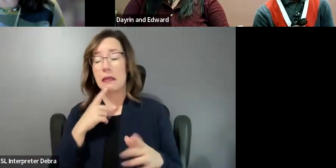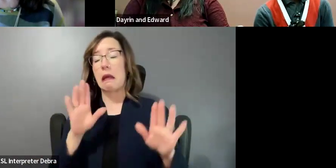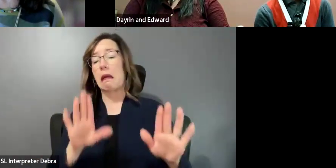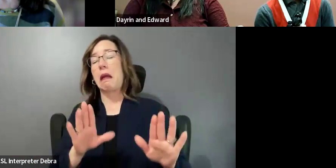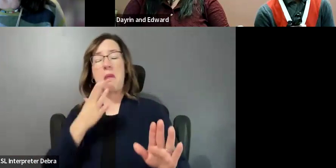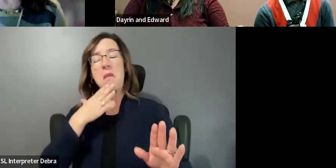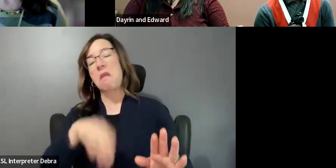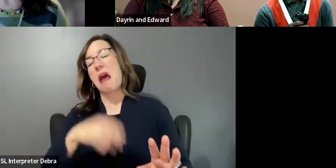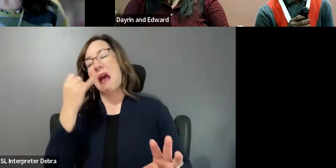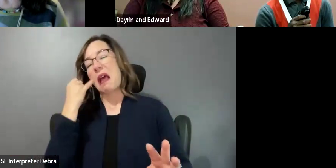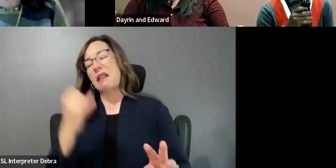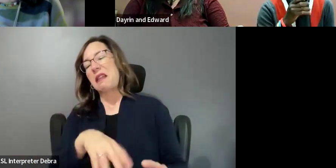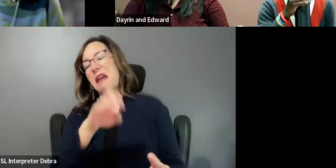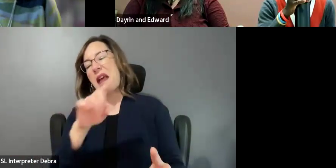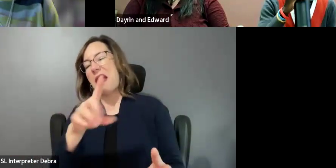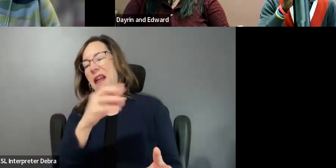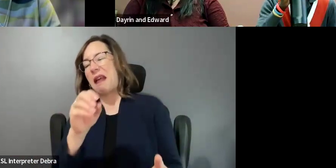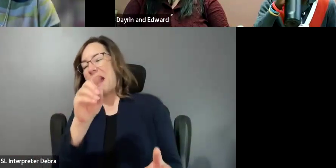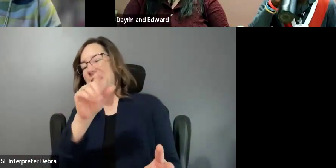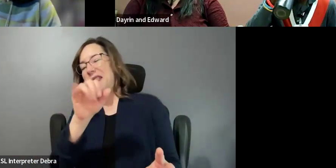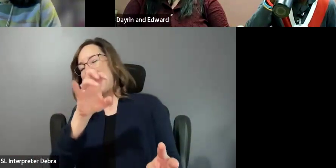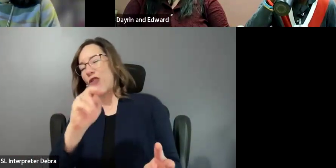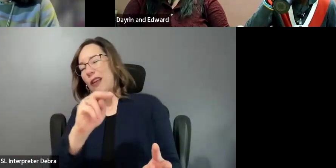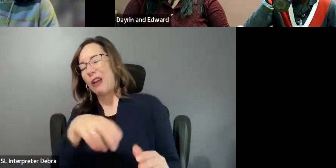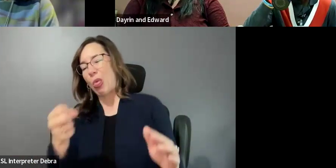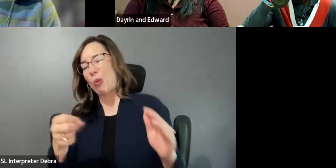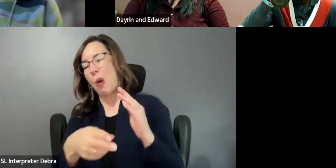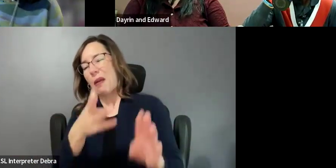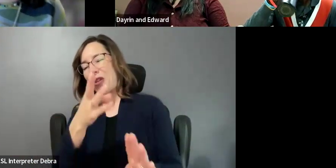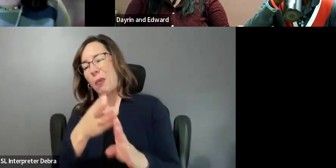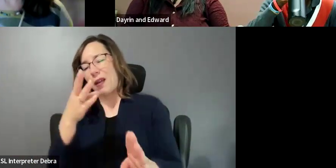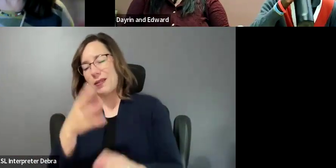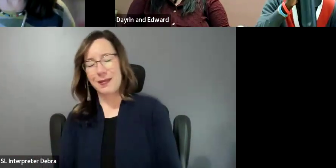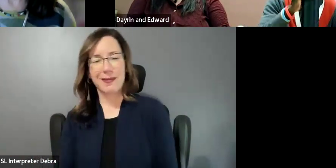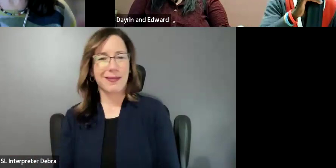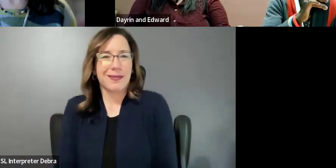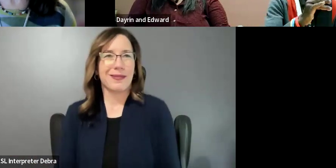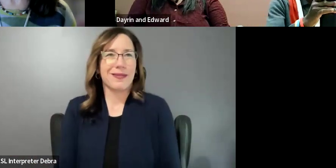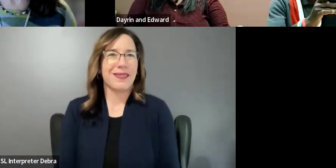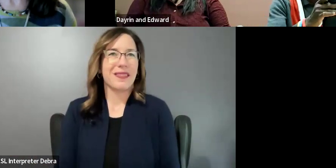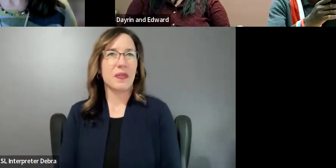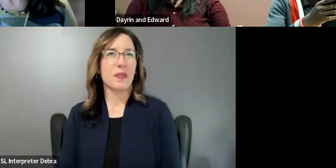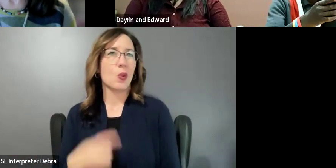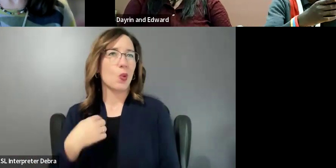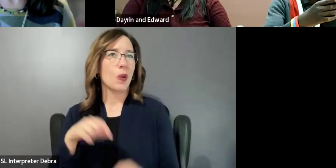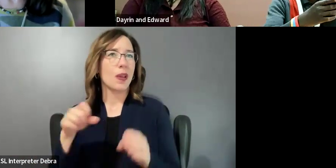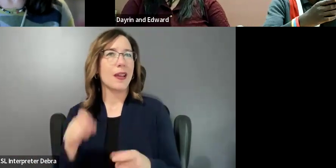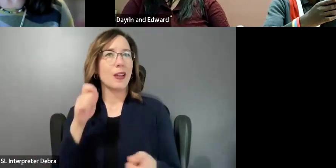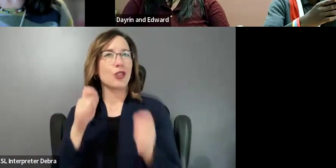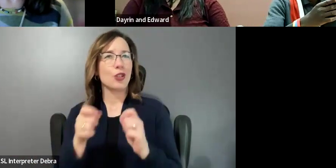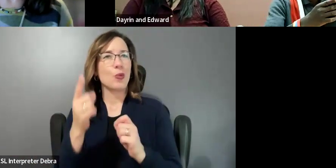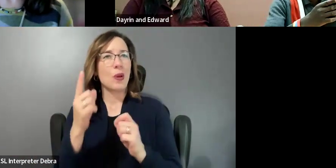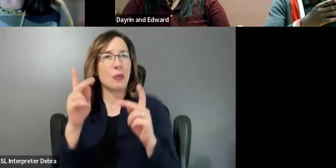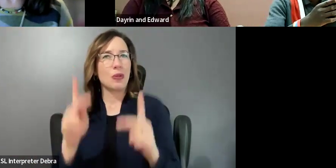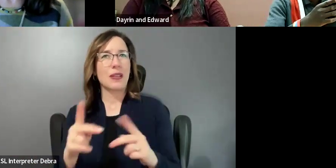and Dayreen, throw them under the bus. But if it does help, that we could change it one person at a time, I guess is